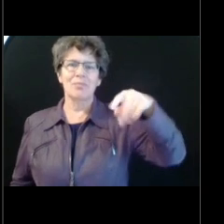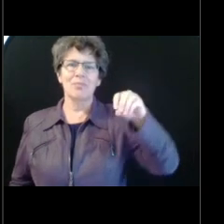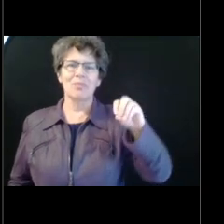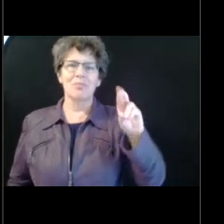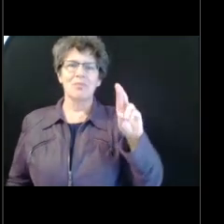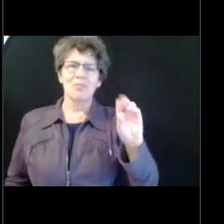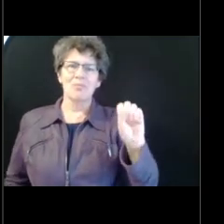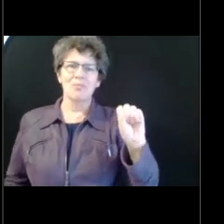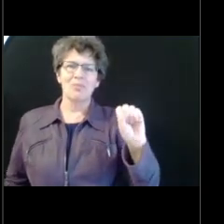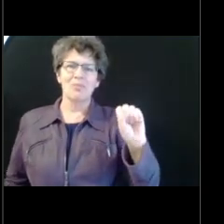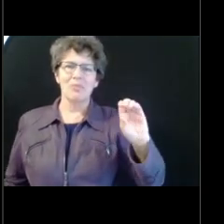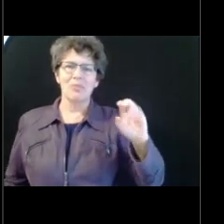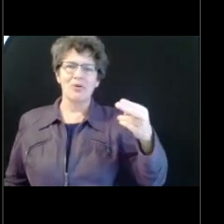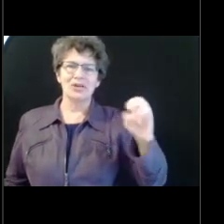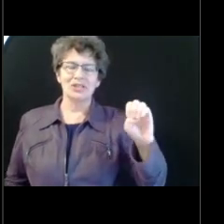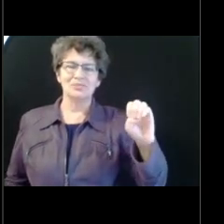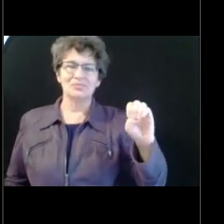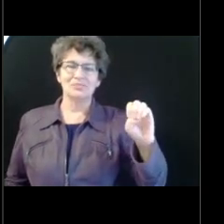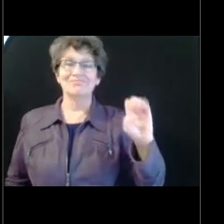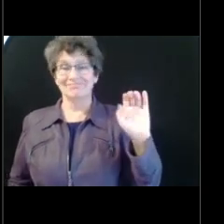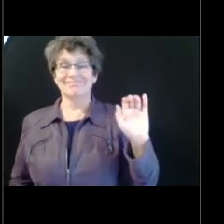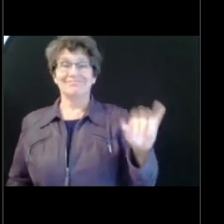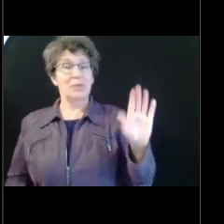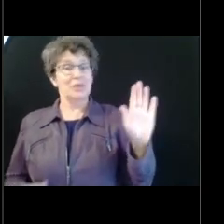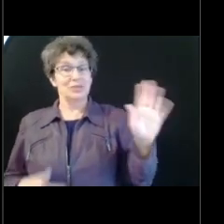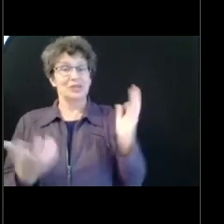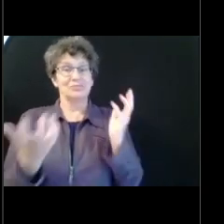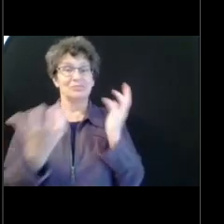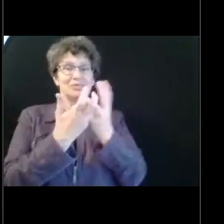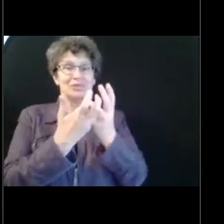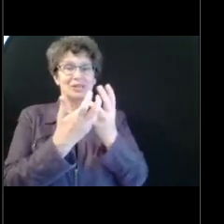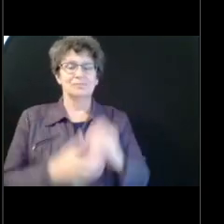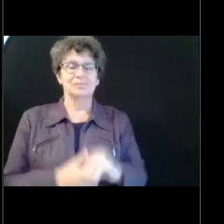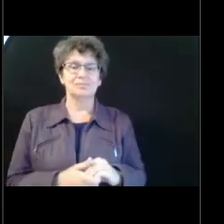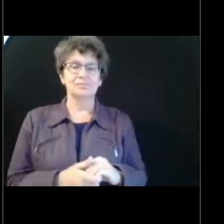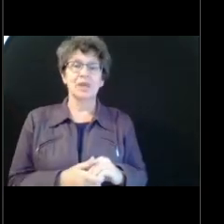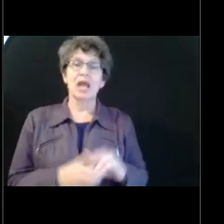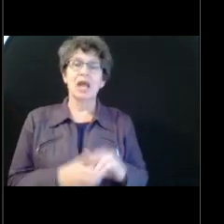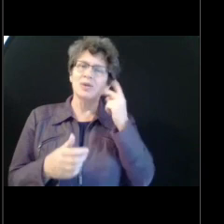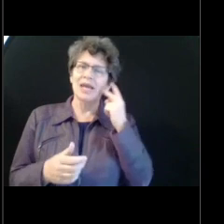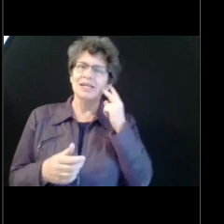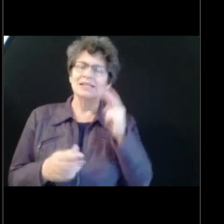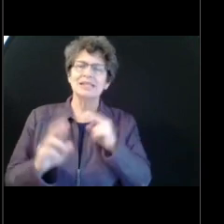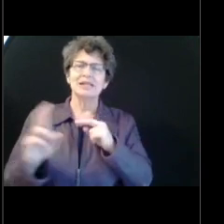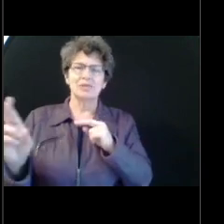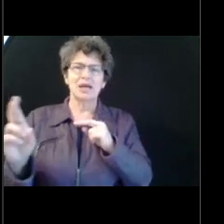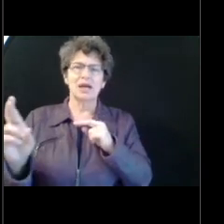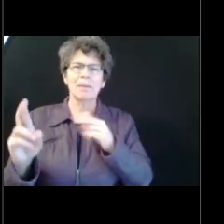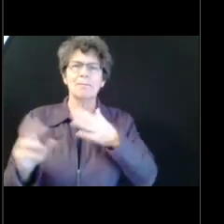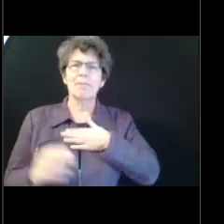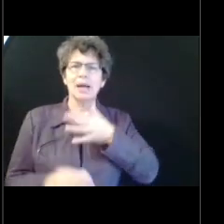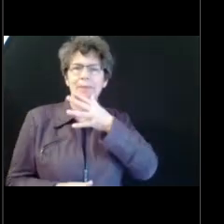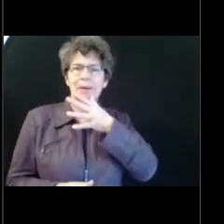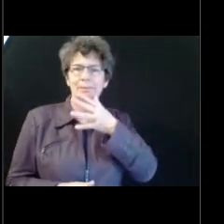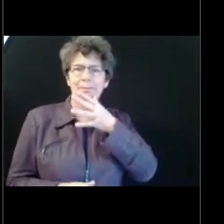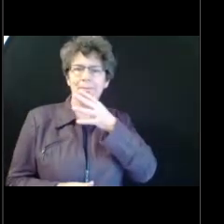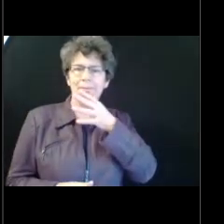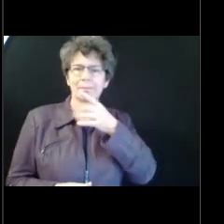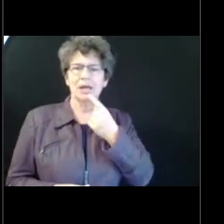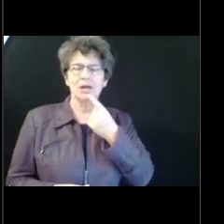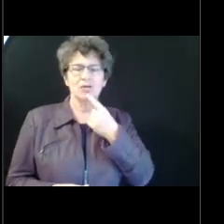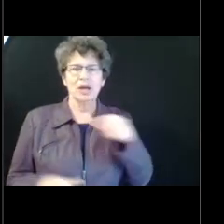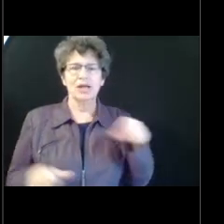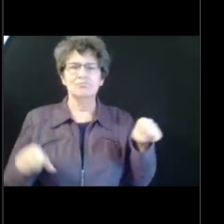other form of red Porsche on the right-hand side is my mom, who ended up needing a